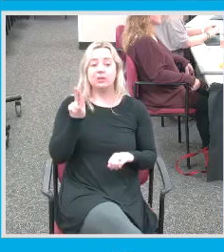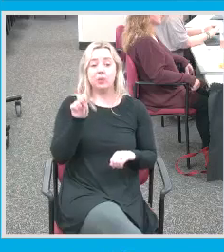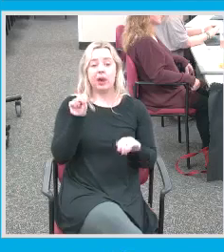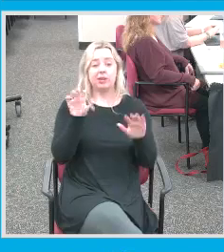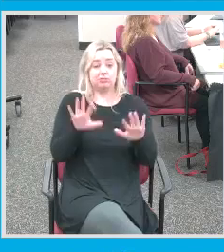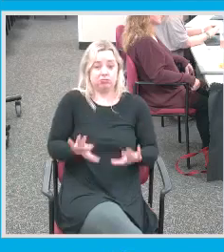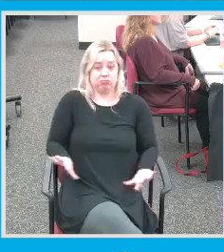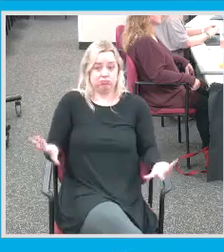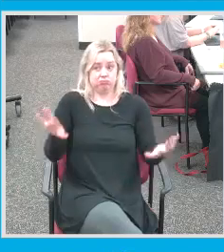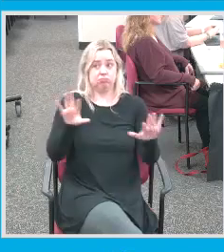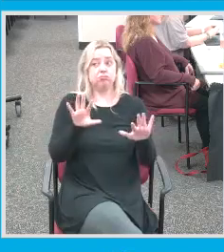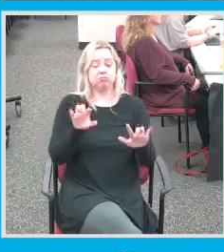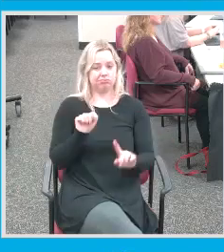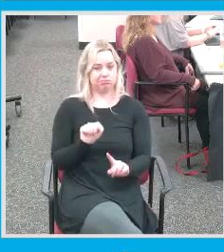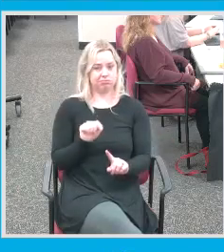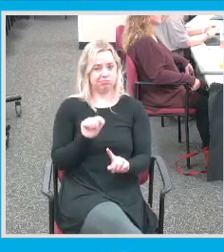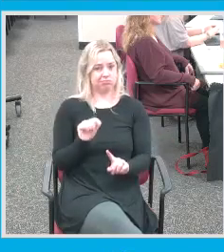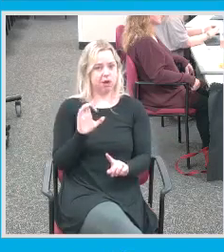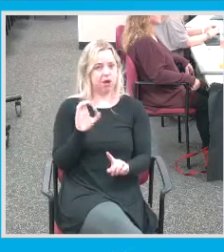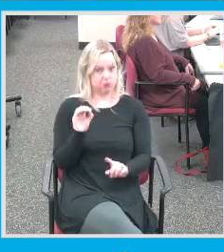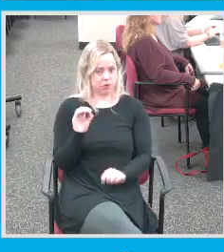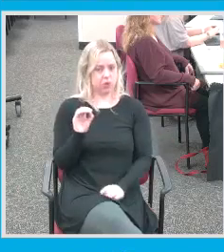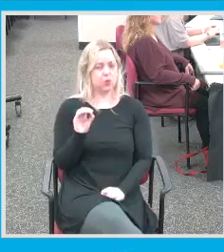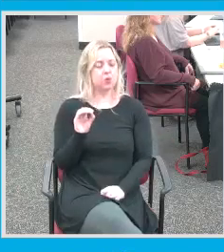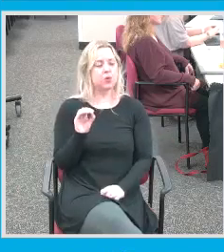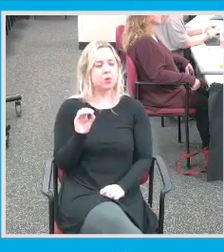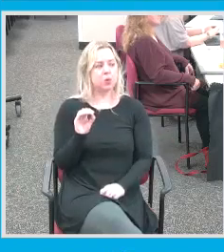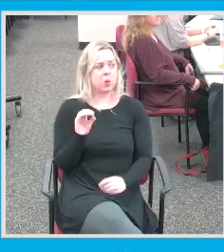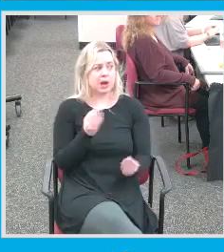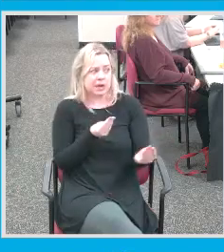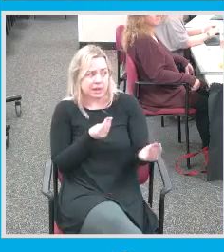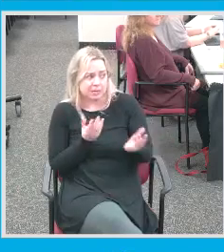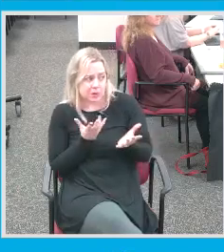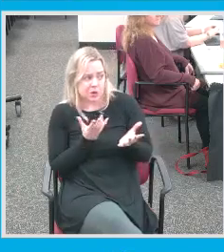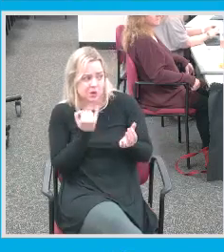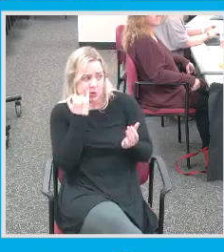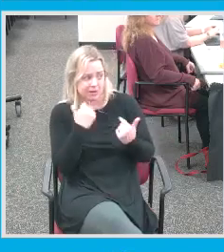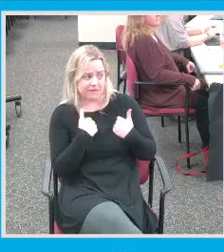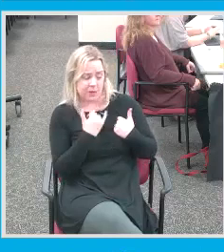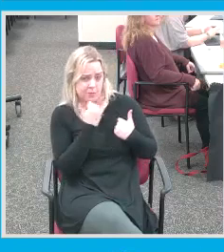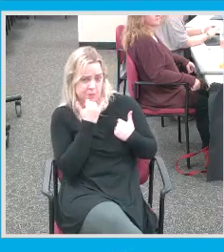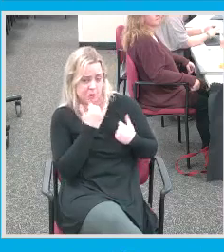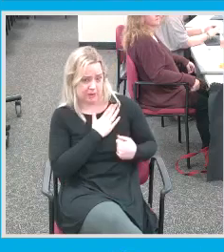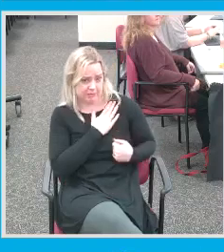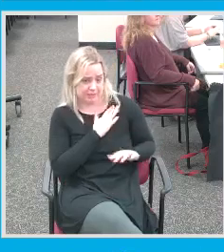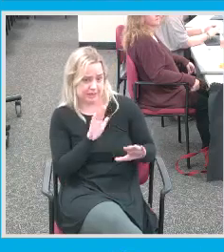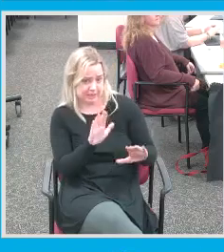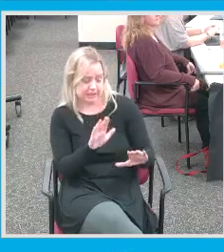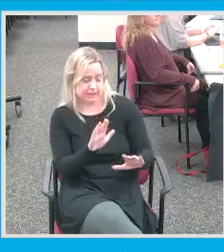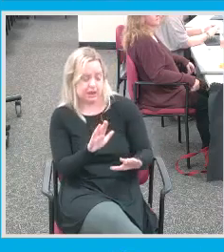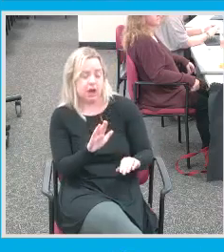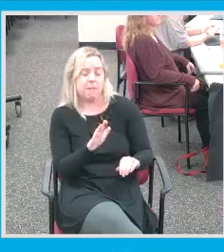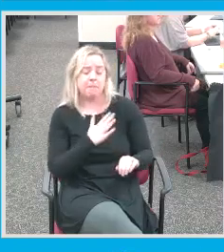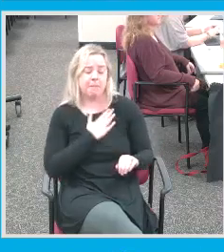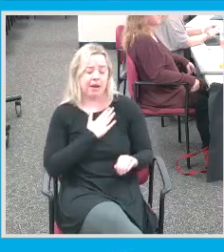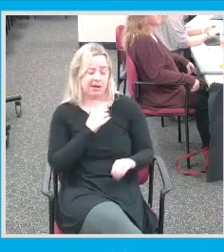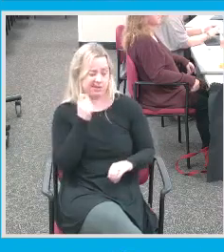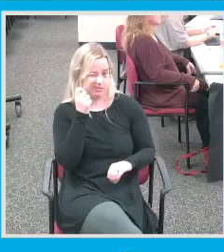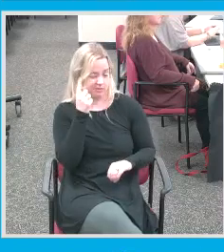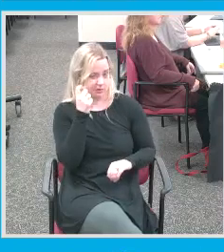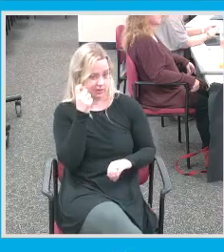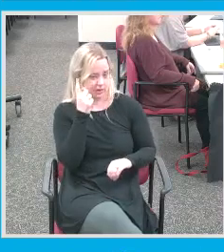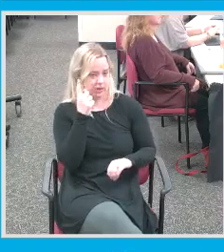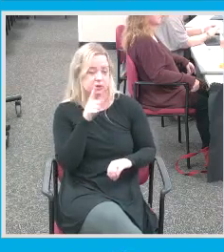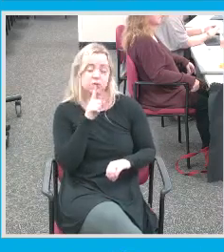speaking, Colorado is, and if I am wrong, someone please jump in and correct me. My understanding is